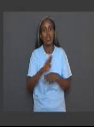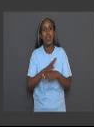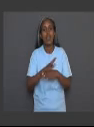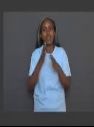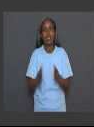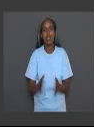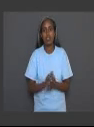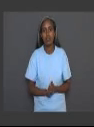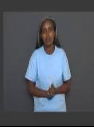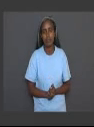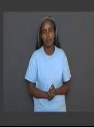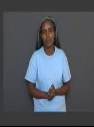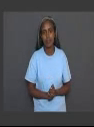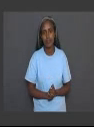investors.